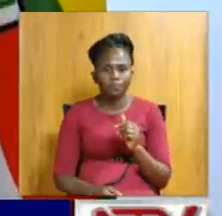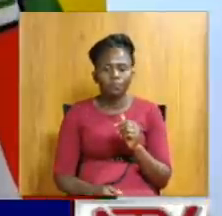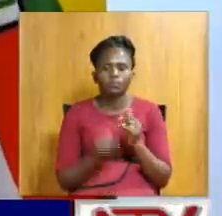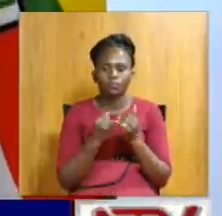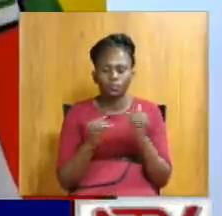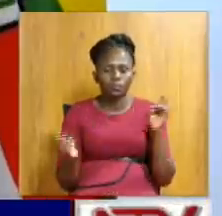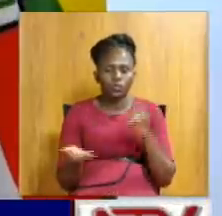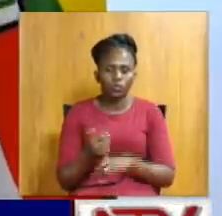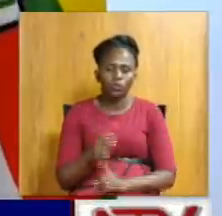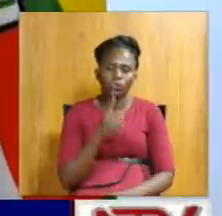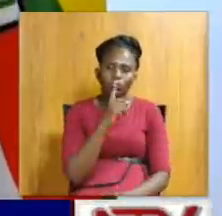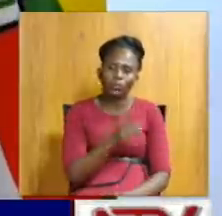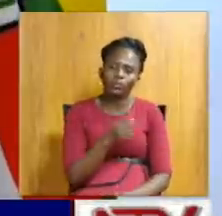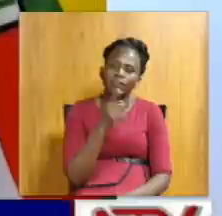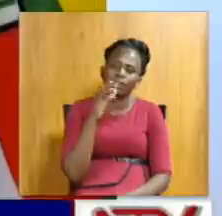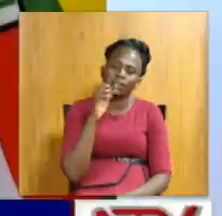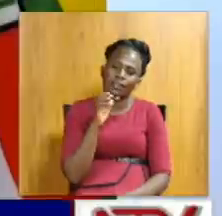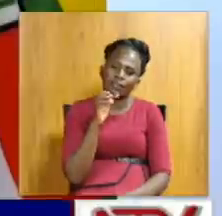103.